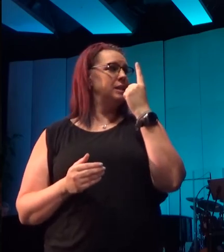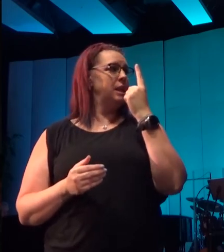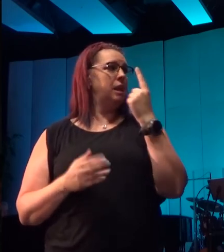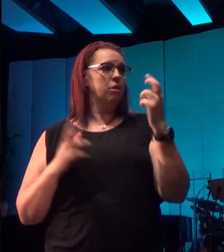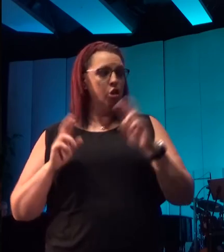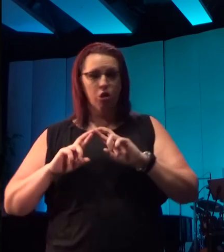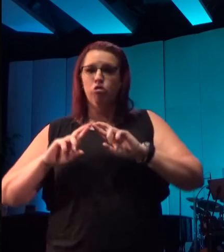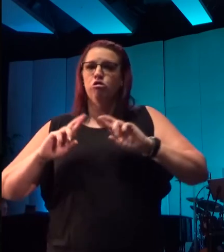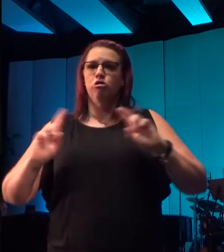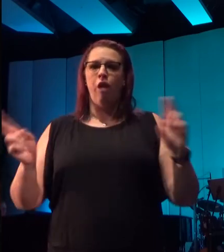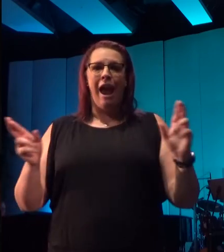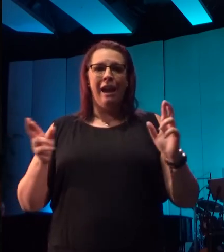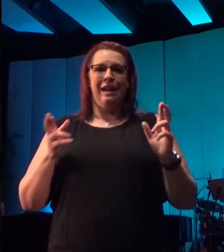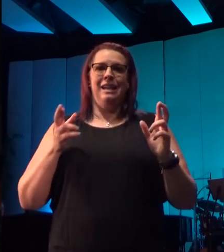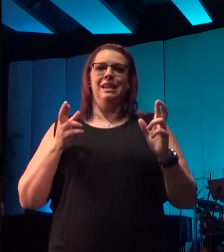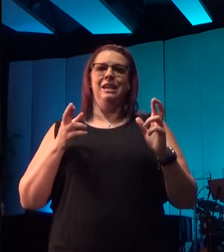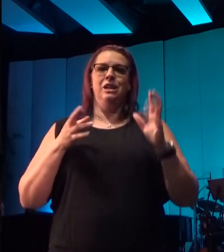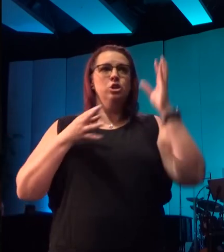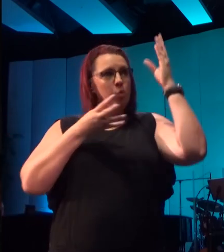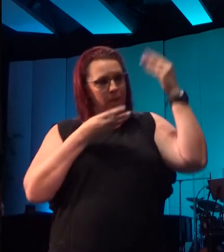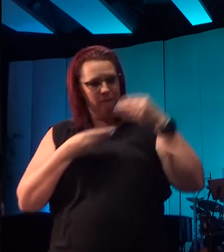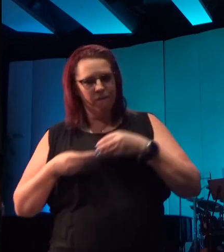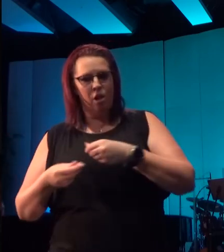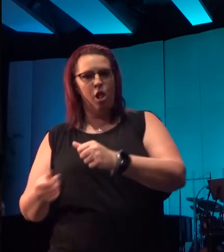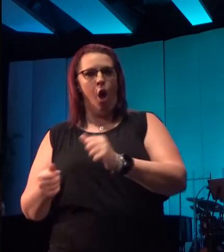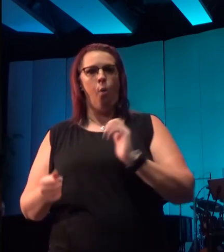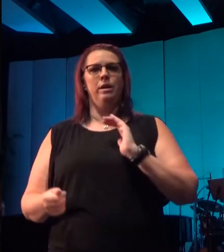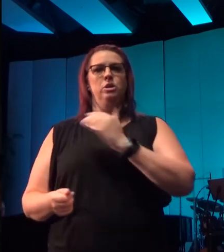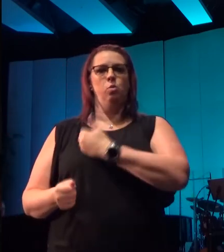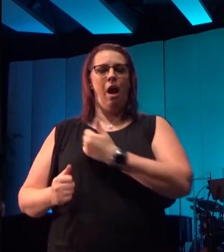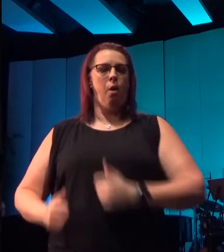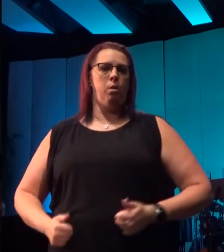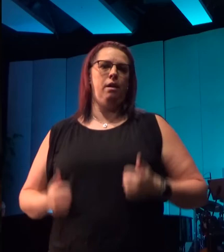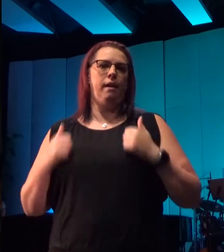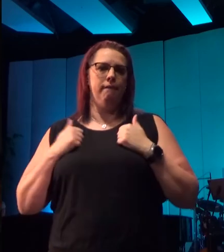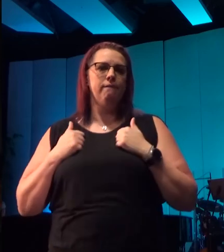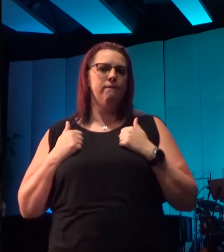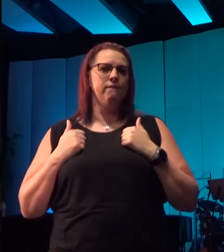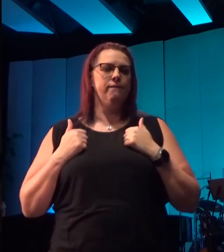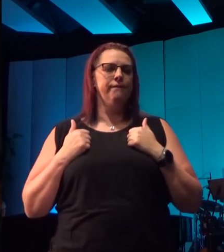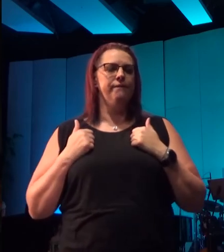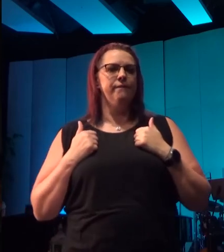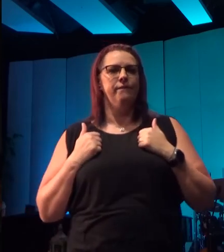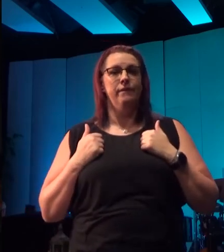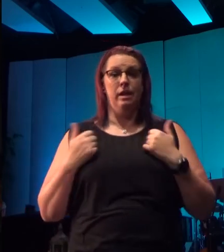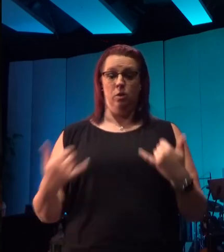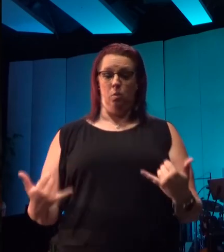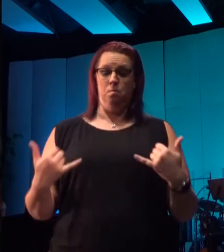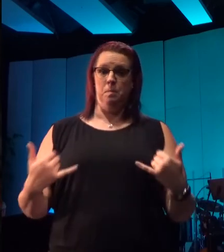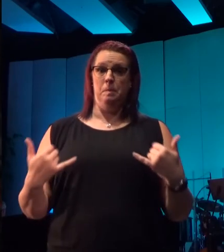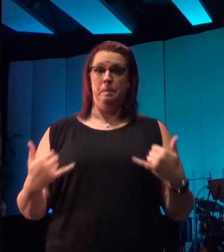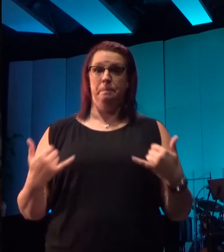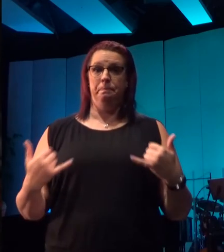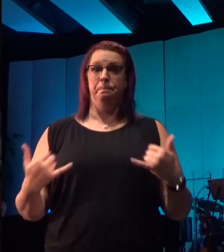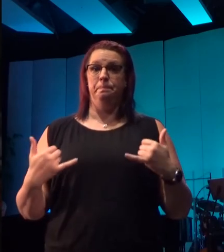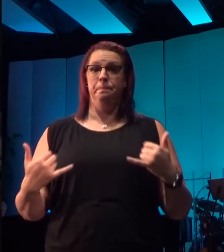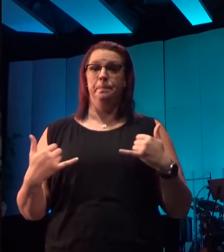always ready to flow into our consciousness and our livingness. On this day,